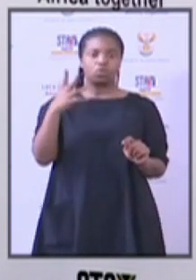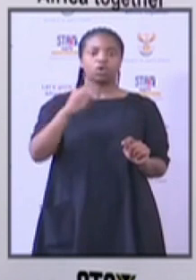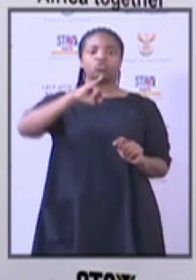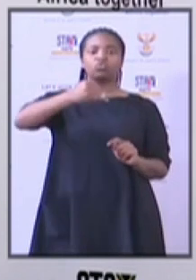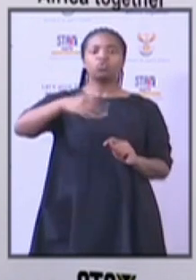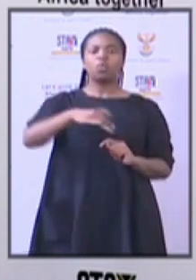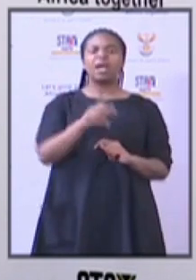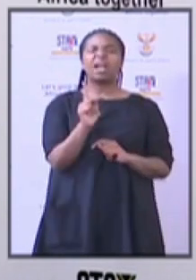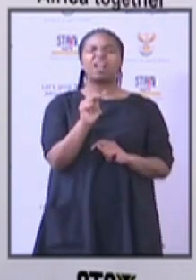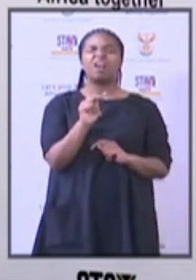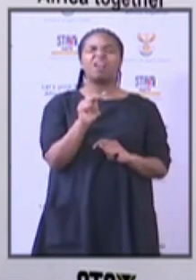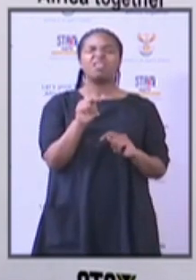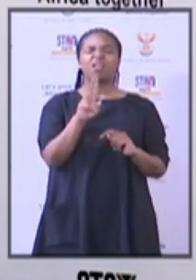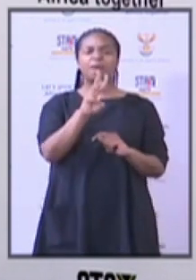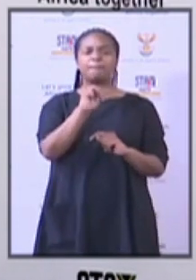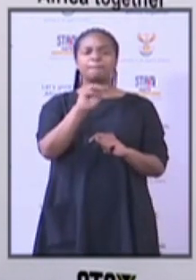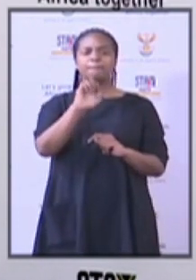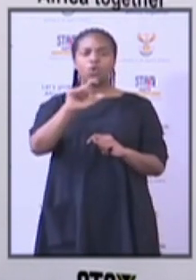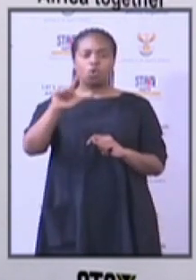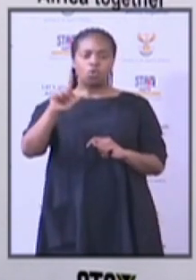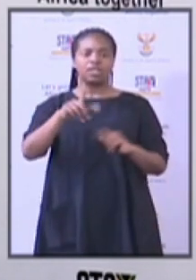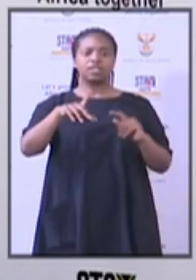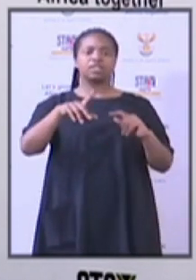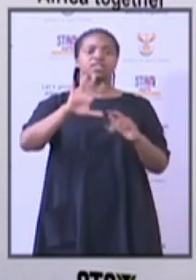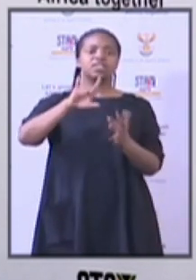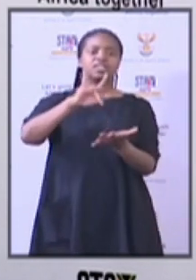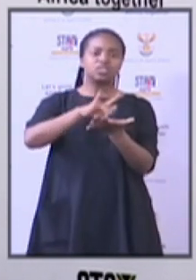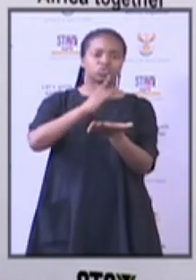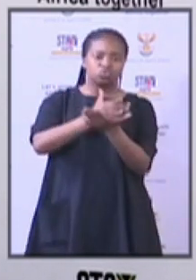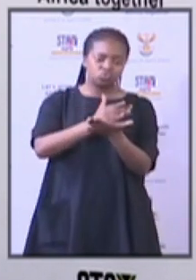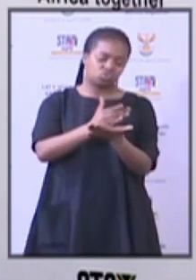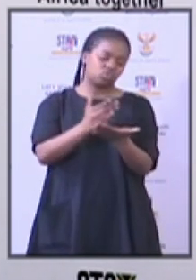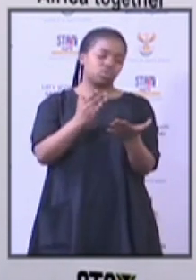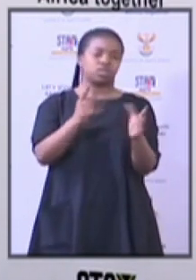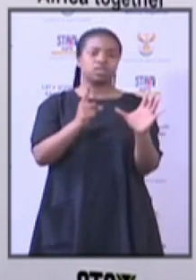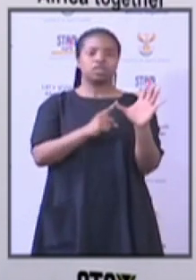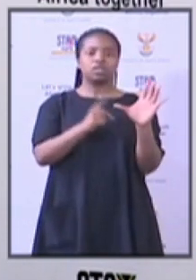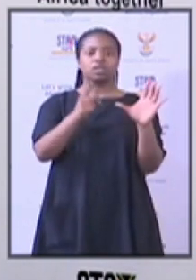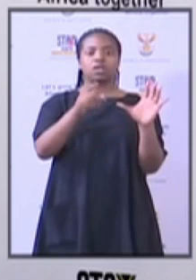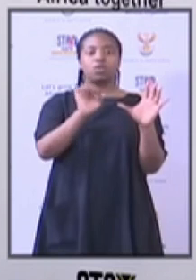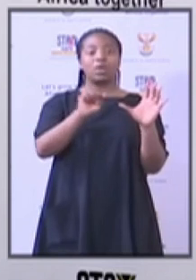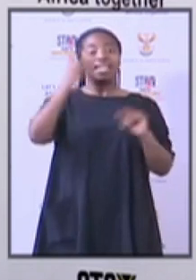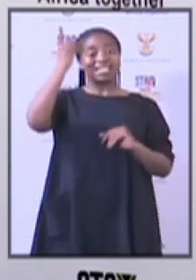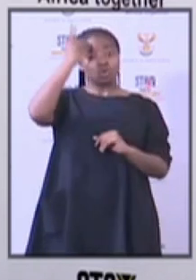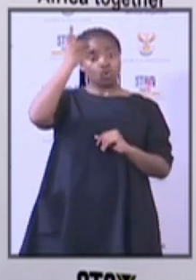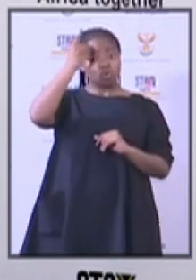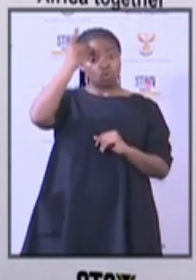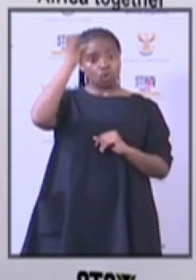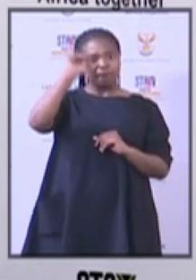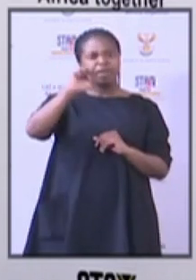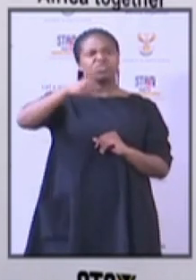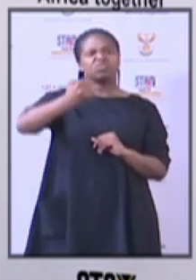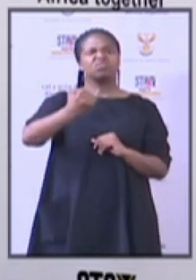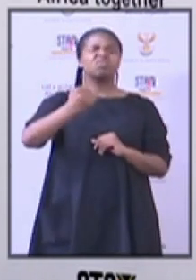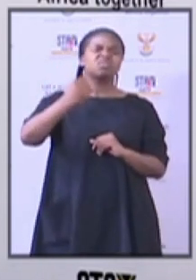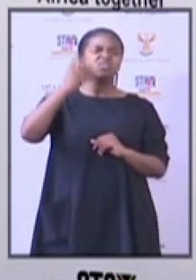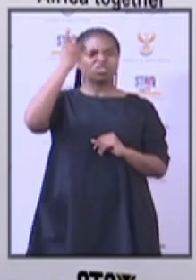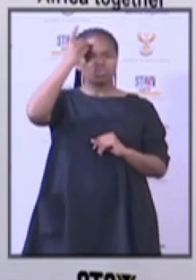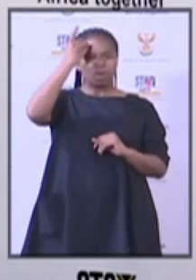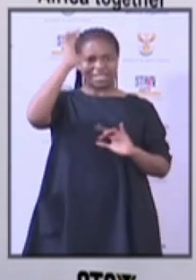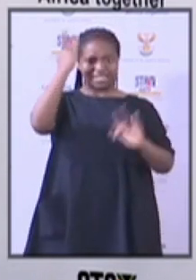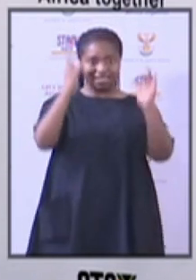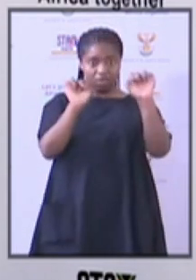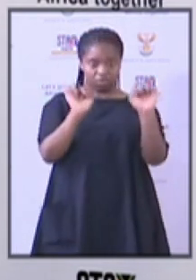Johannesburg, Standard Bank Centurion Lifestyle, Standard Bank Kingsmead in Durban, and Standard Bank Jubilee